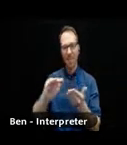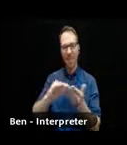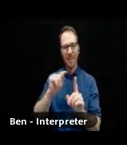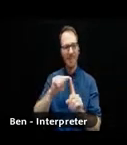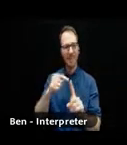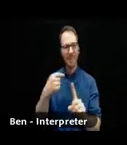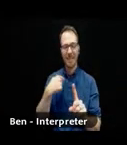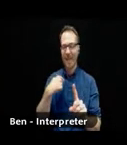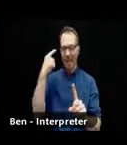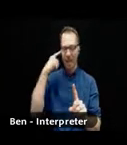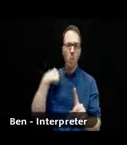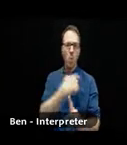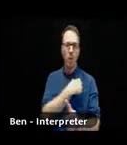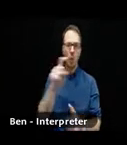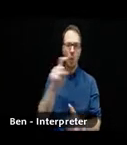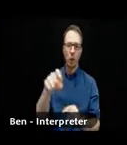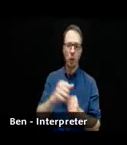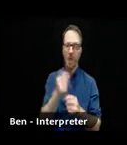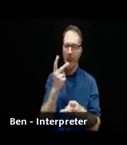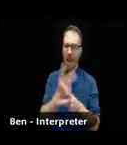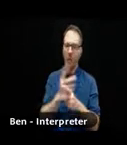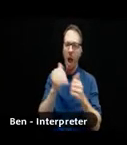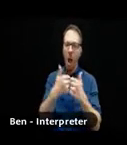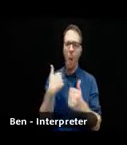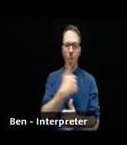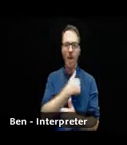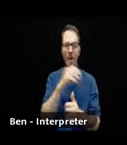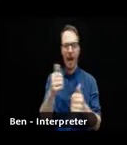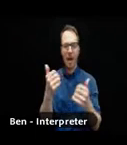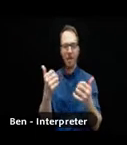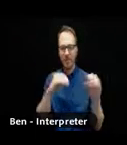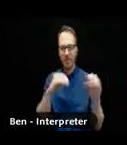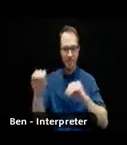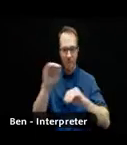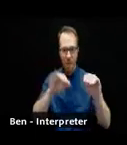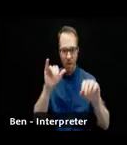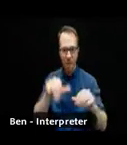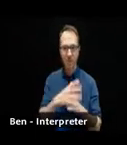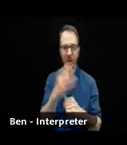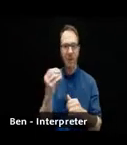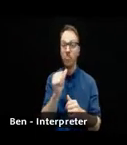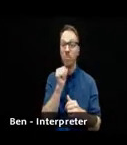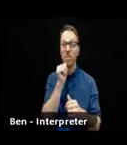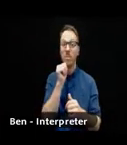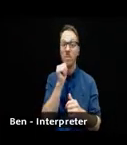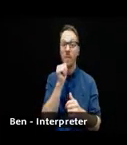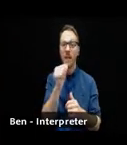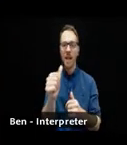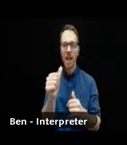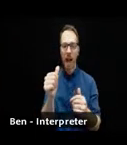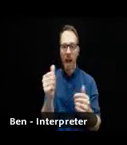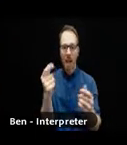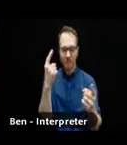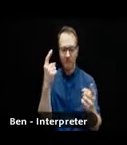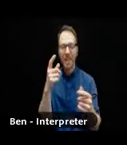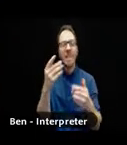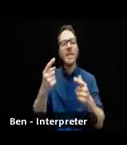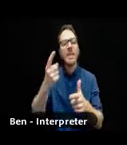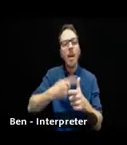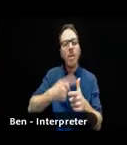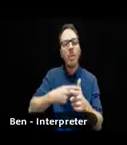should be careful about how we conflate these things and to not conflate them, really. Sometimes survivors